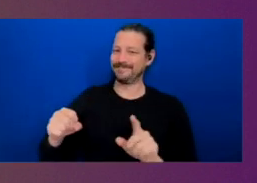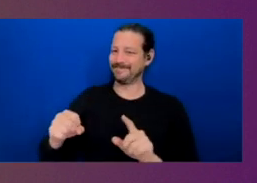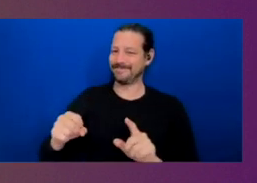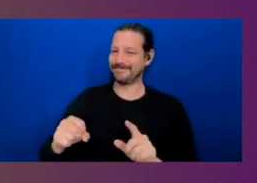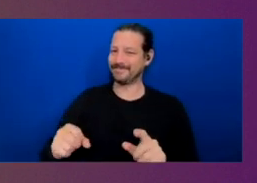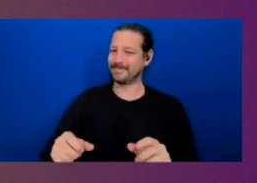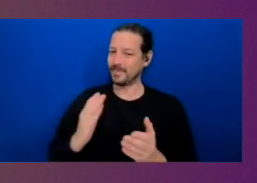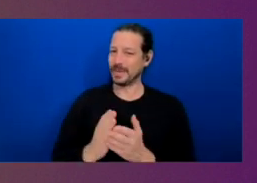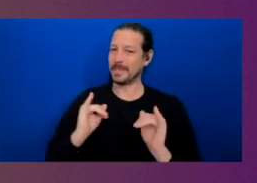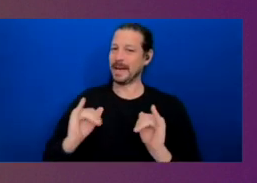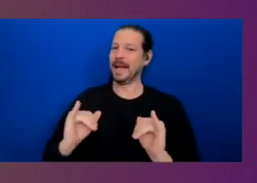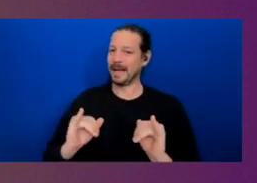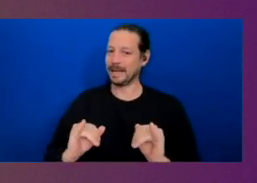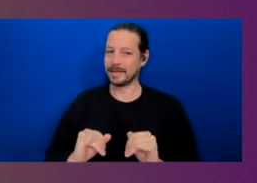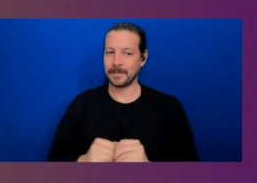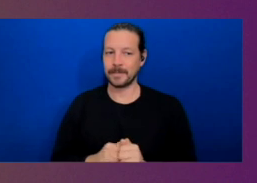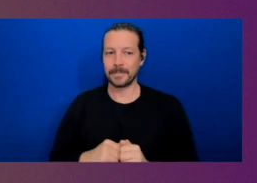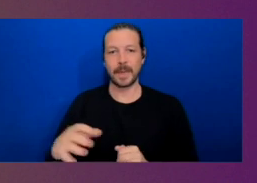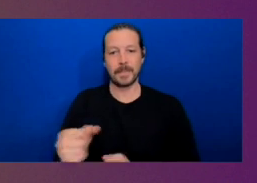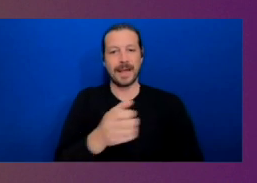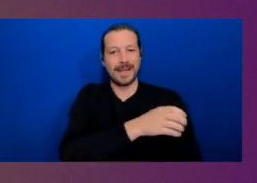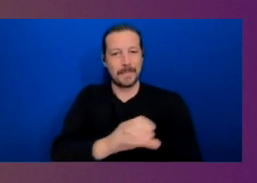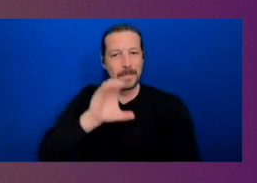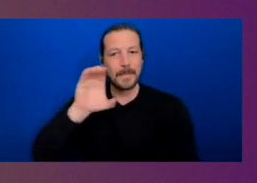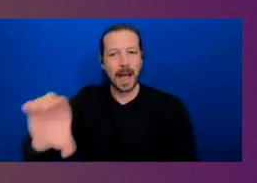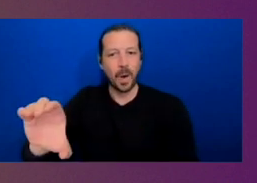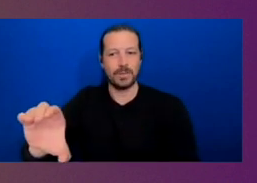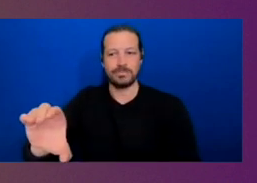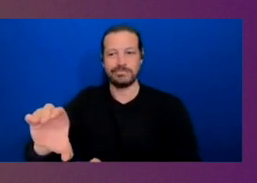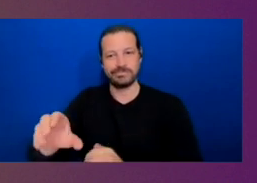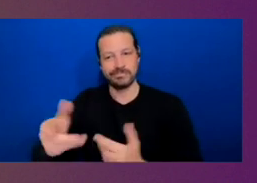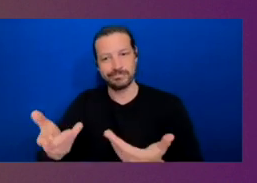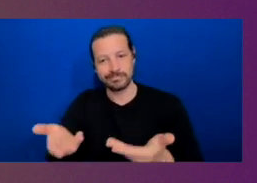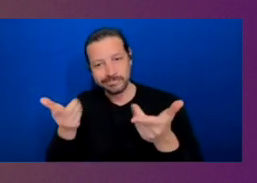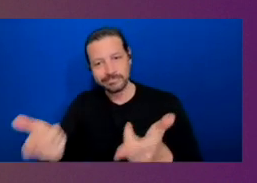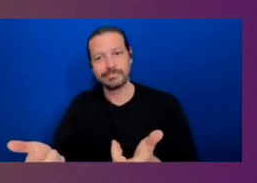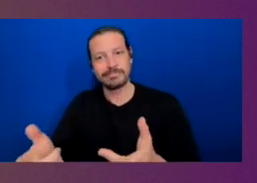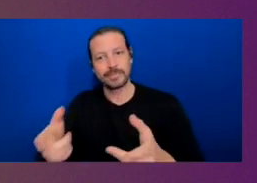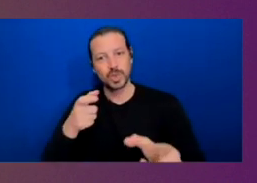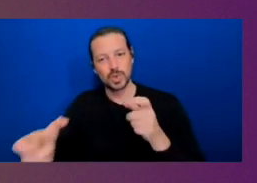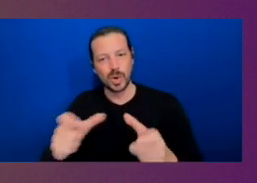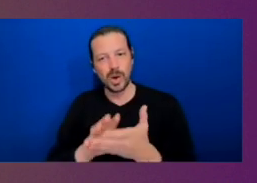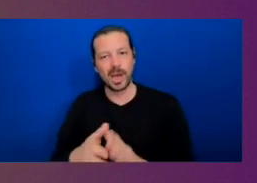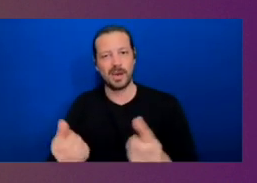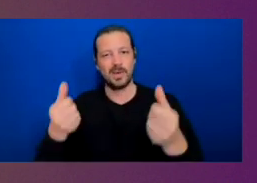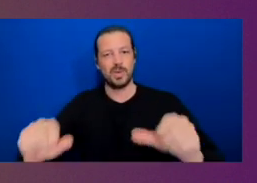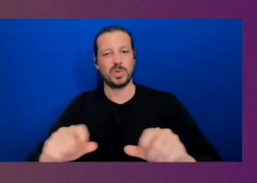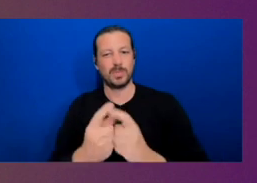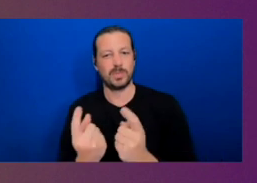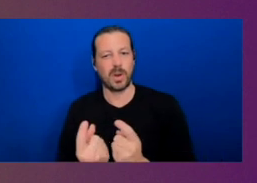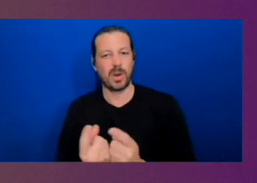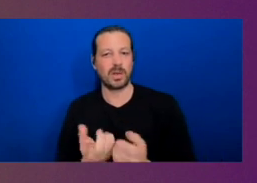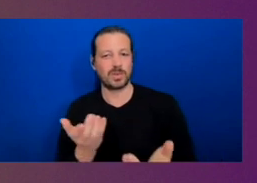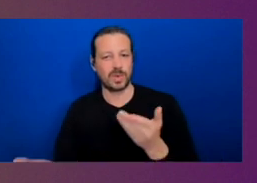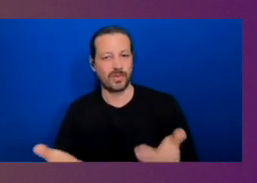bad. It's got to be about empowering people to choose how they consume your content or your product and services. It's